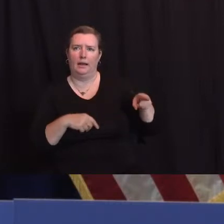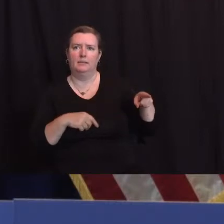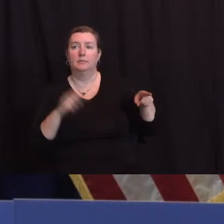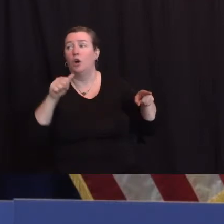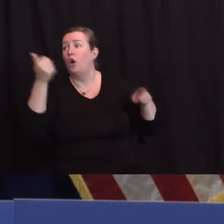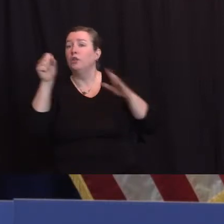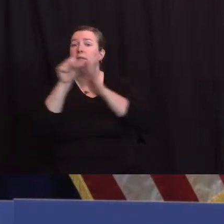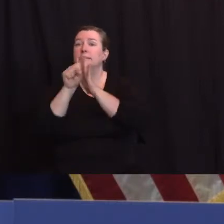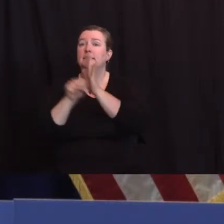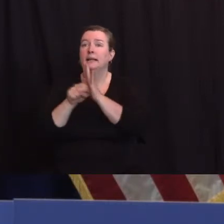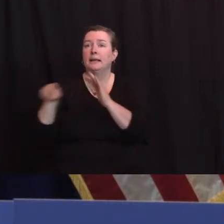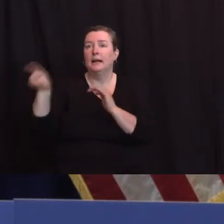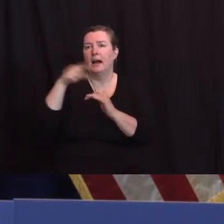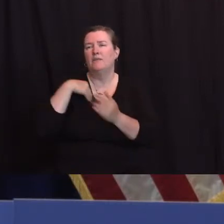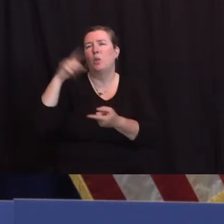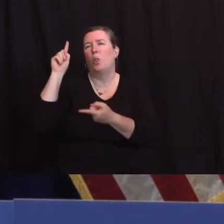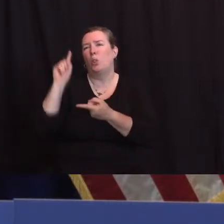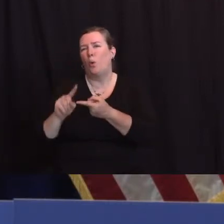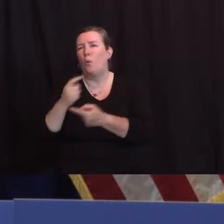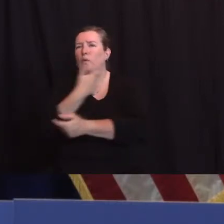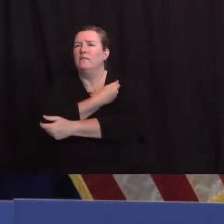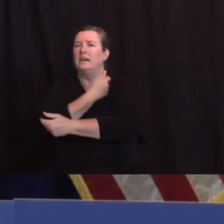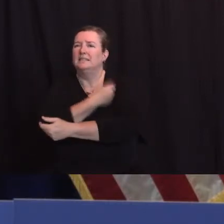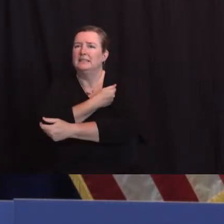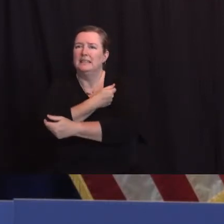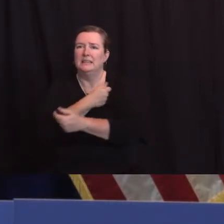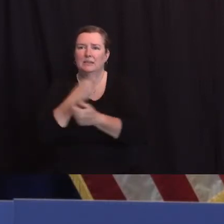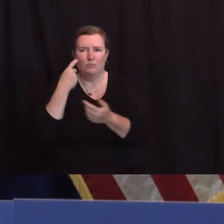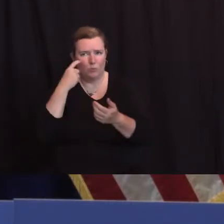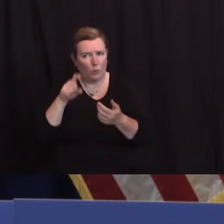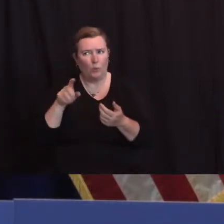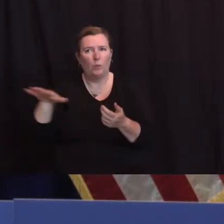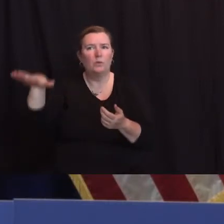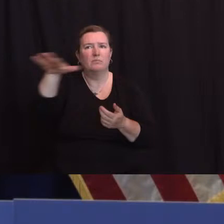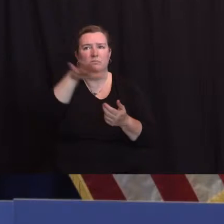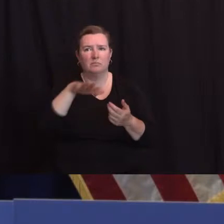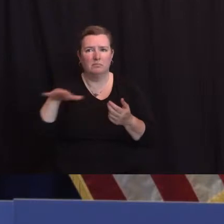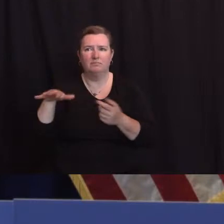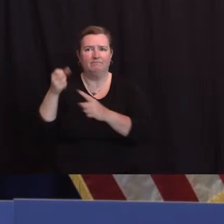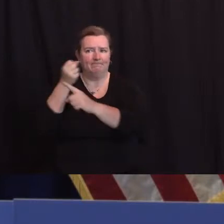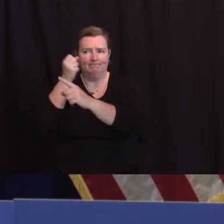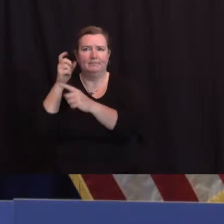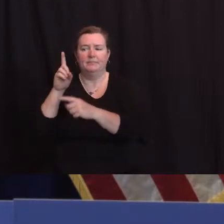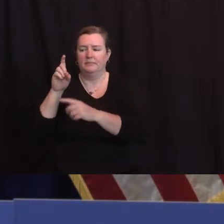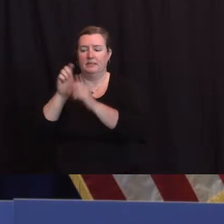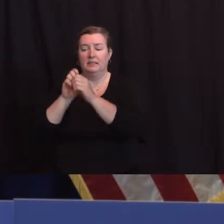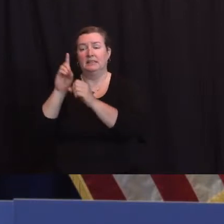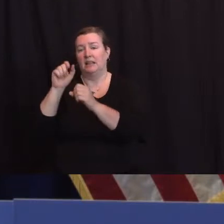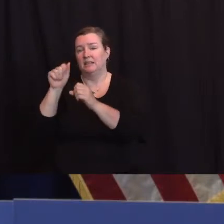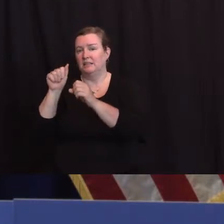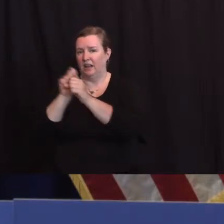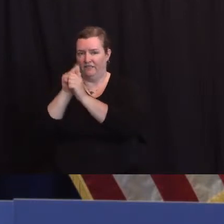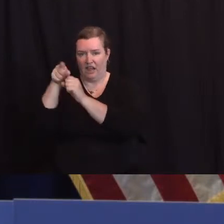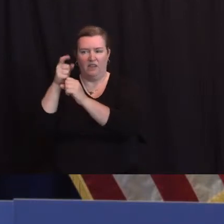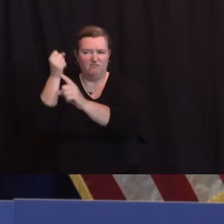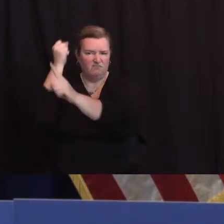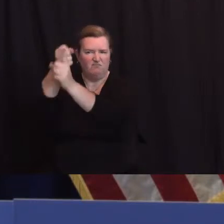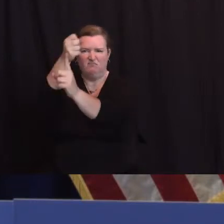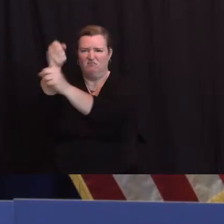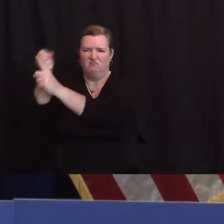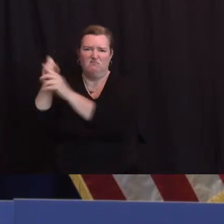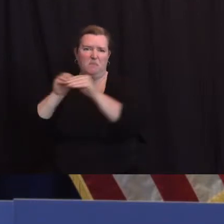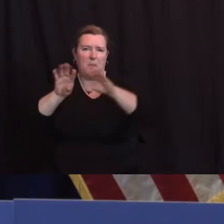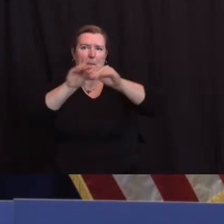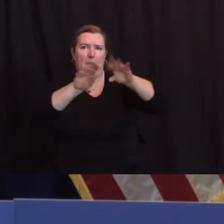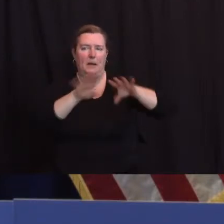relatively low vaccination rates, we are seeing the impact of this highly transmissible variant with increasing